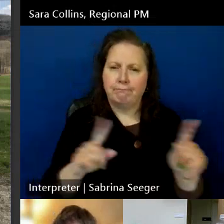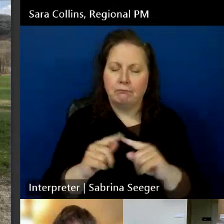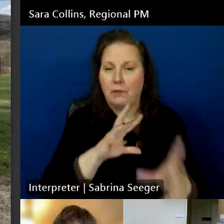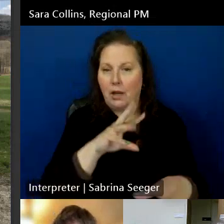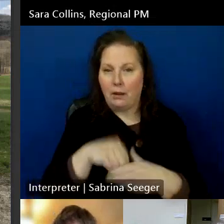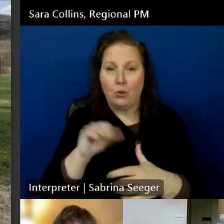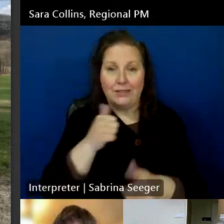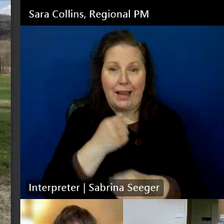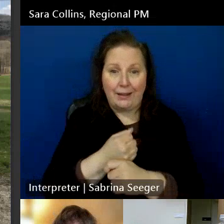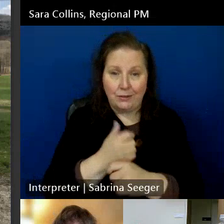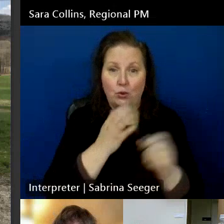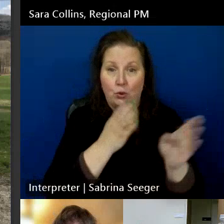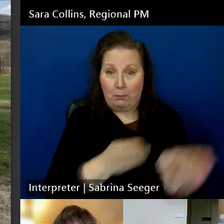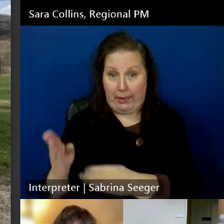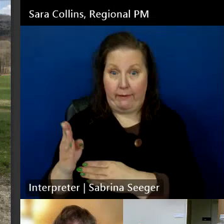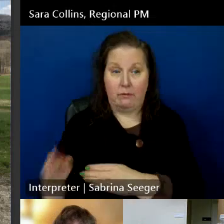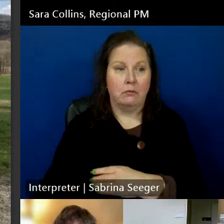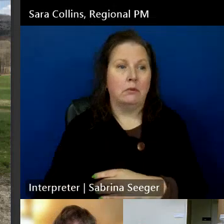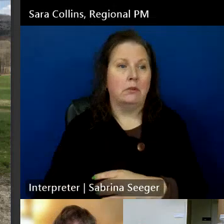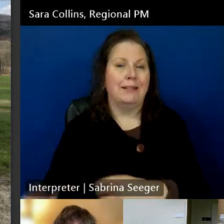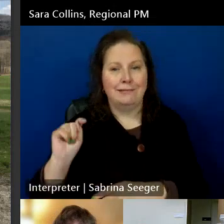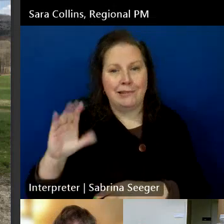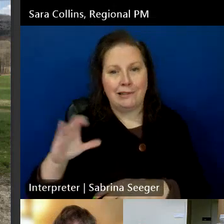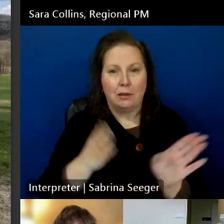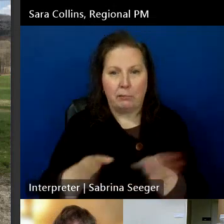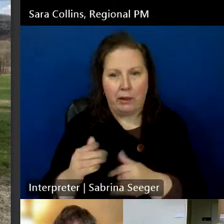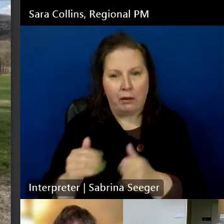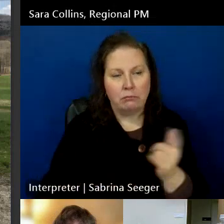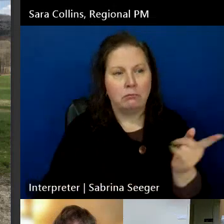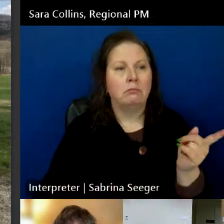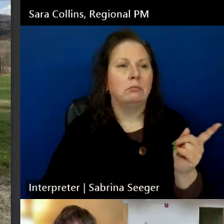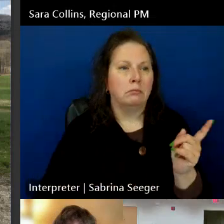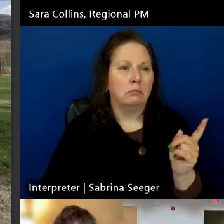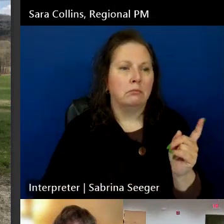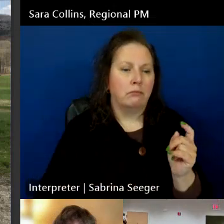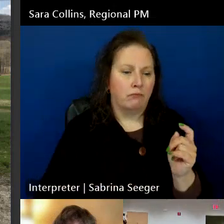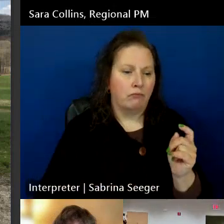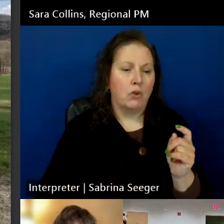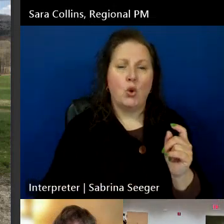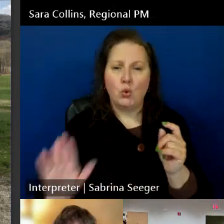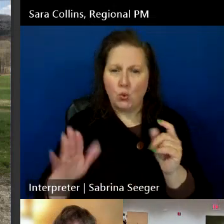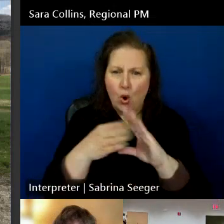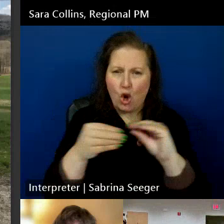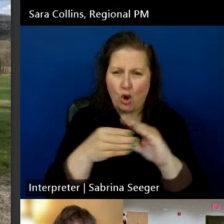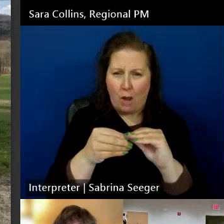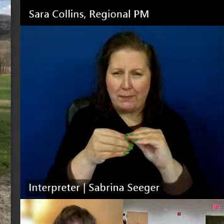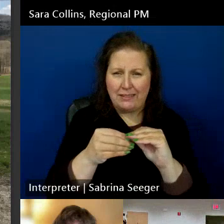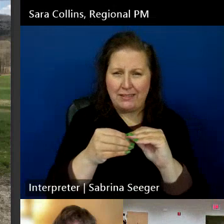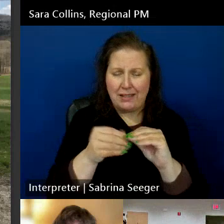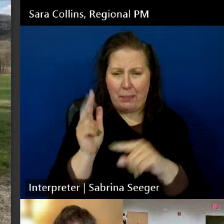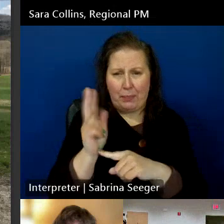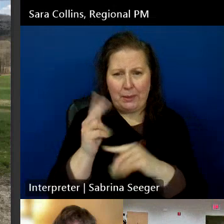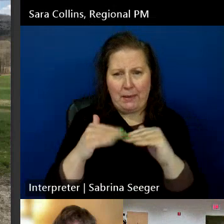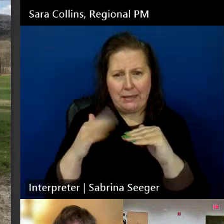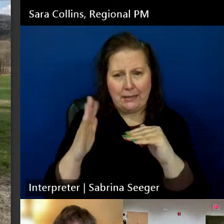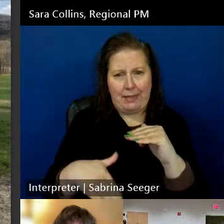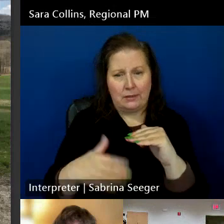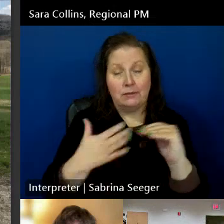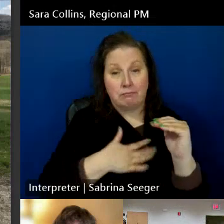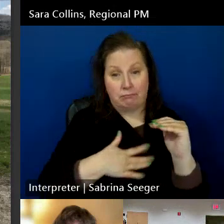10-year telecom plan. I would like to ask people to keep their comments initially to 3 minutes if